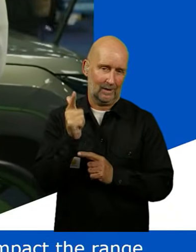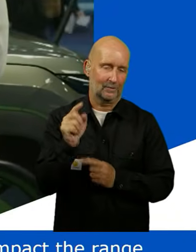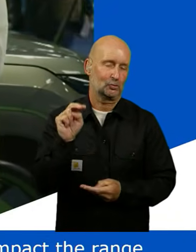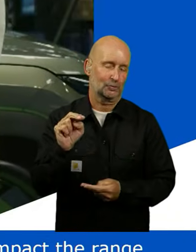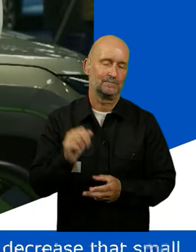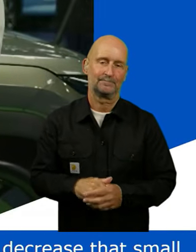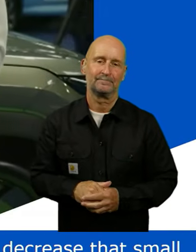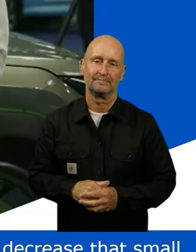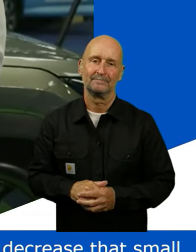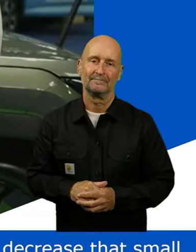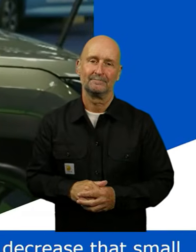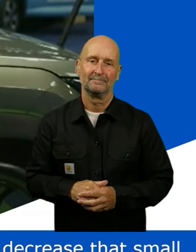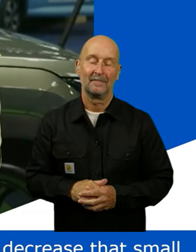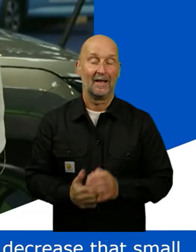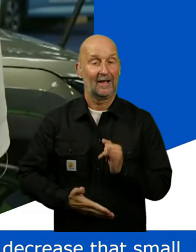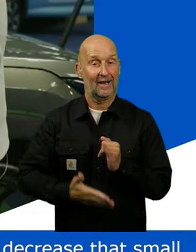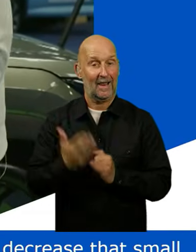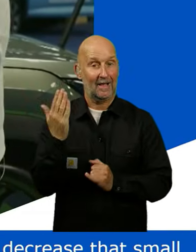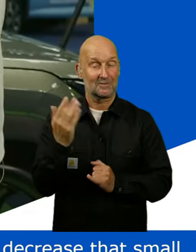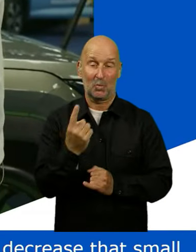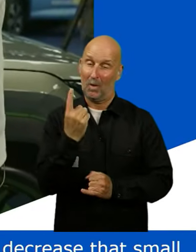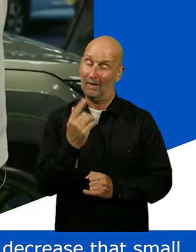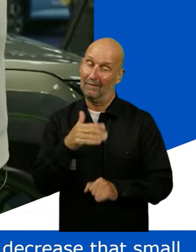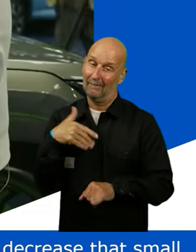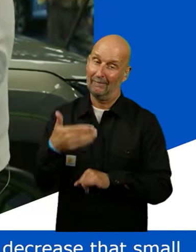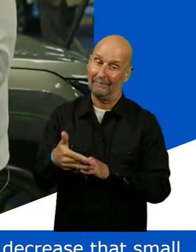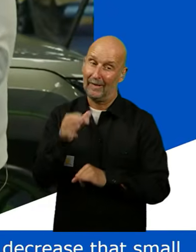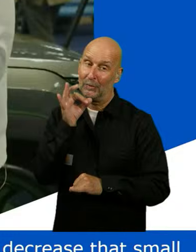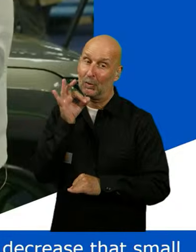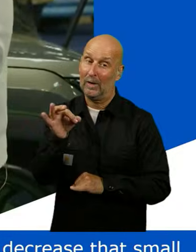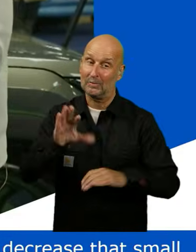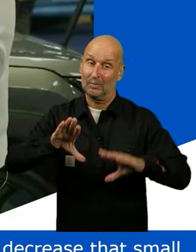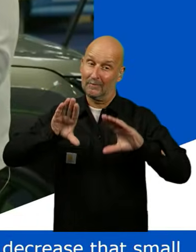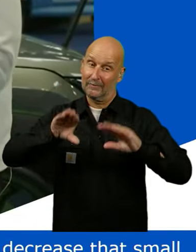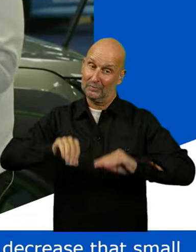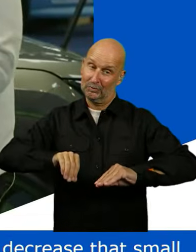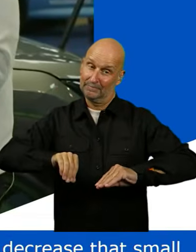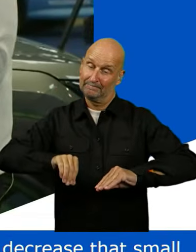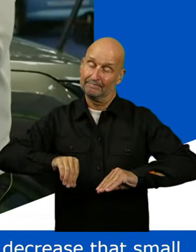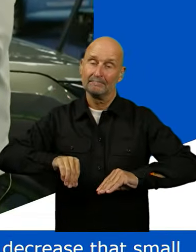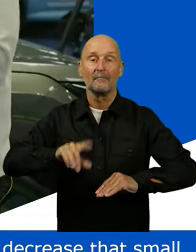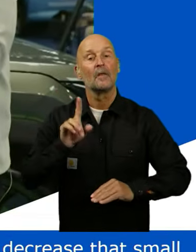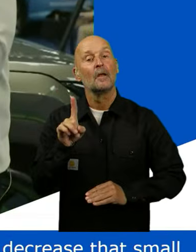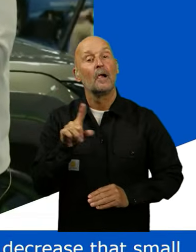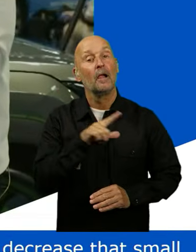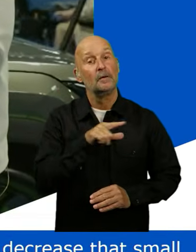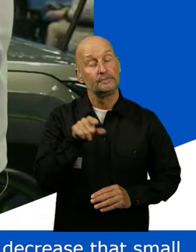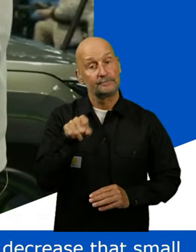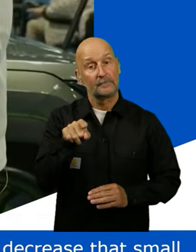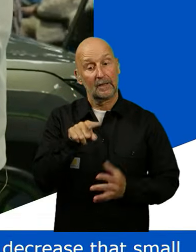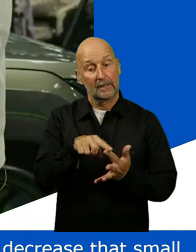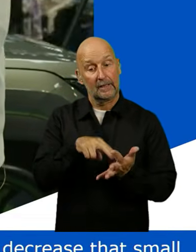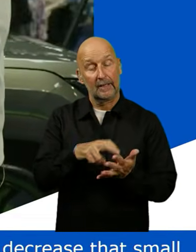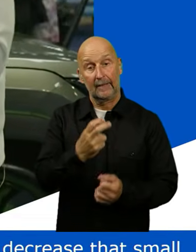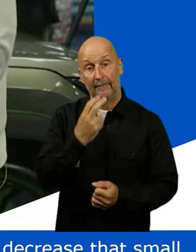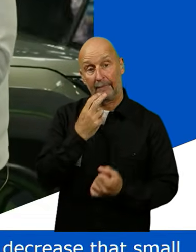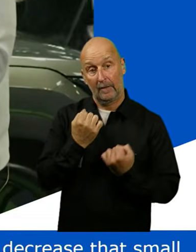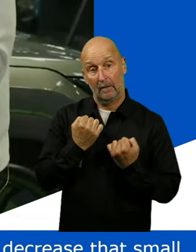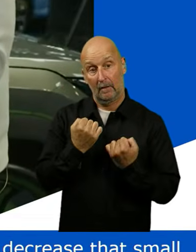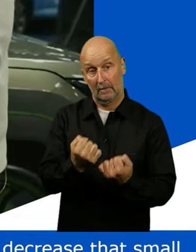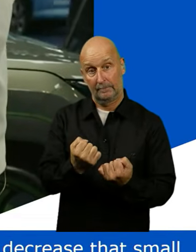itself. So what I want to do lastly is ask one last question to just wrap this one up. Yeah. And that question is, with EVs,